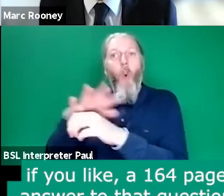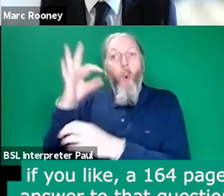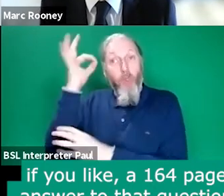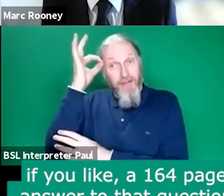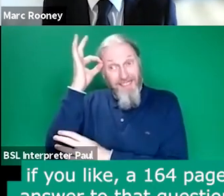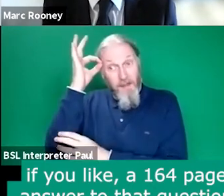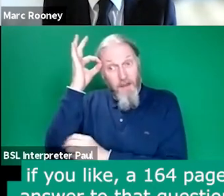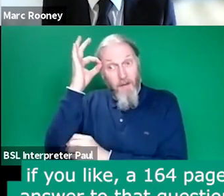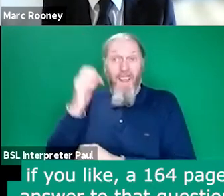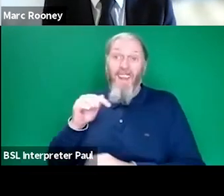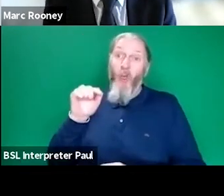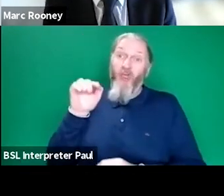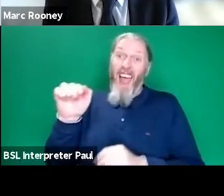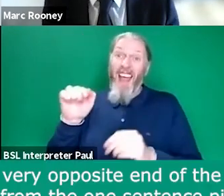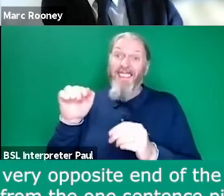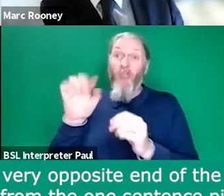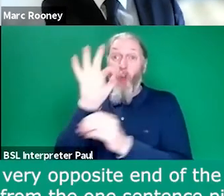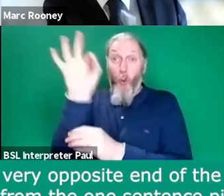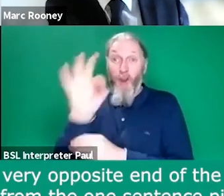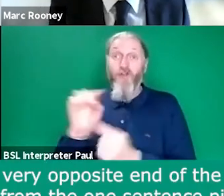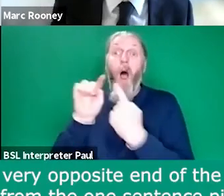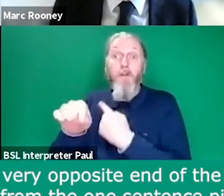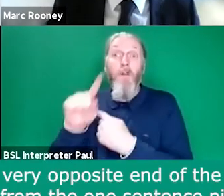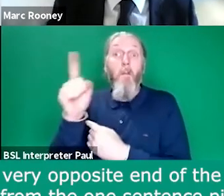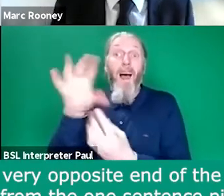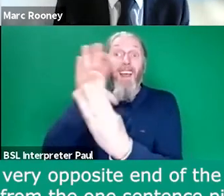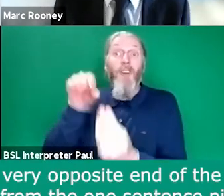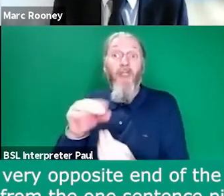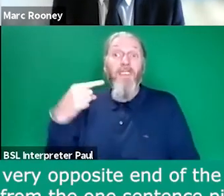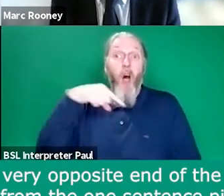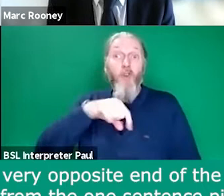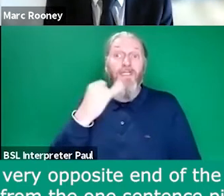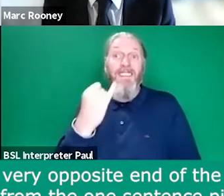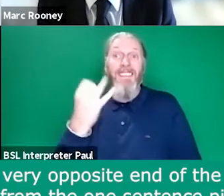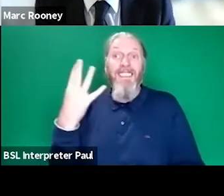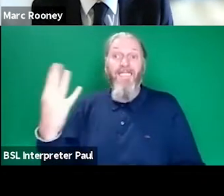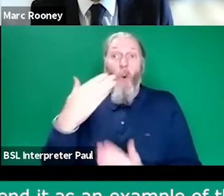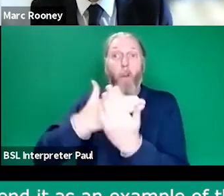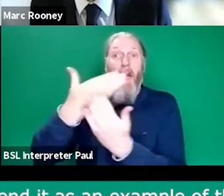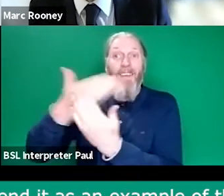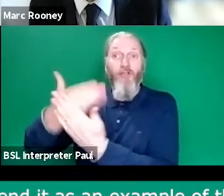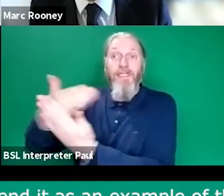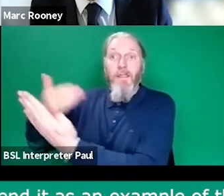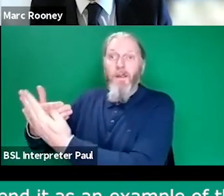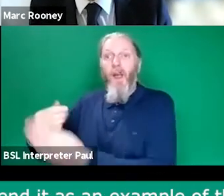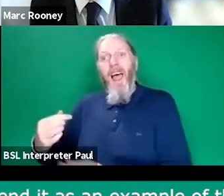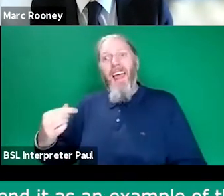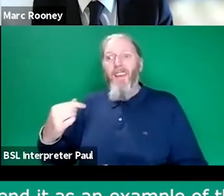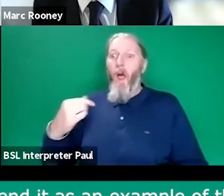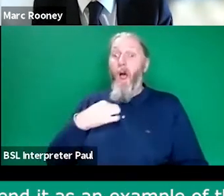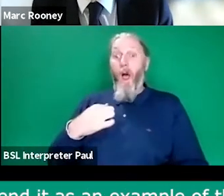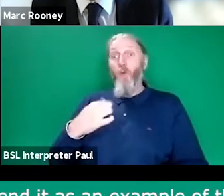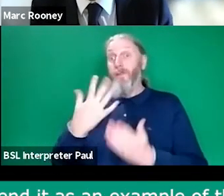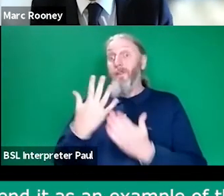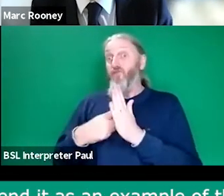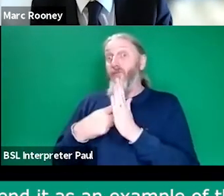164-page answer to that question at the very opposite end of the spectrum from the one sentence pitch. And I would commend it as an